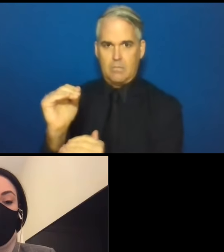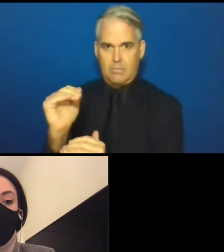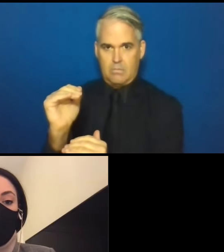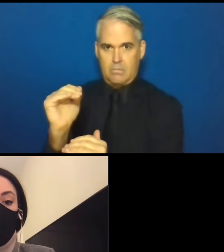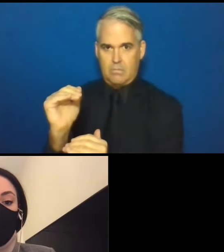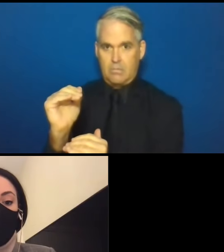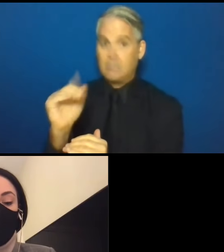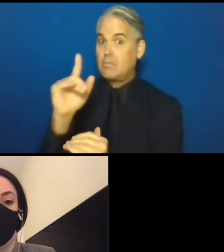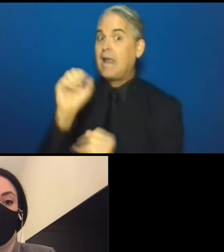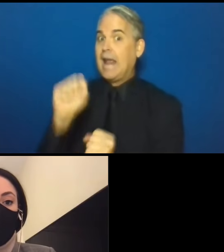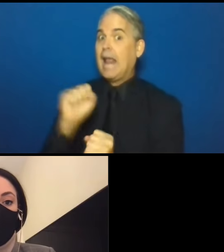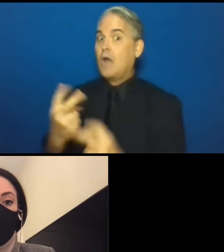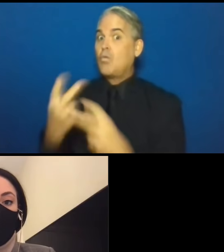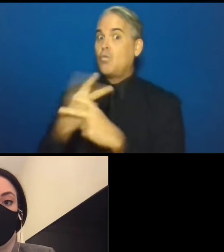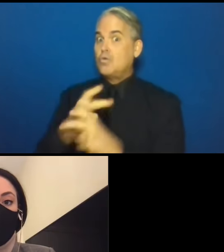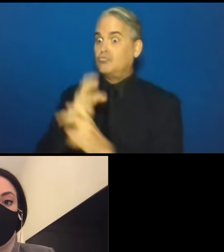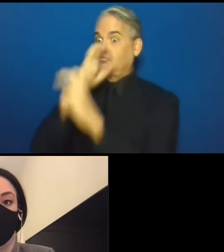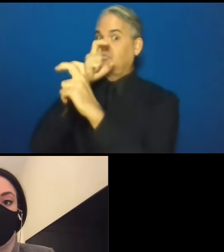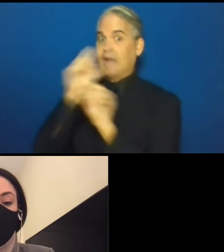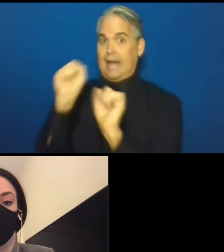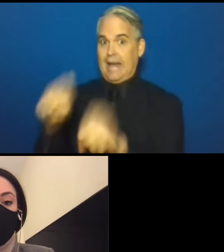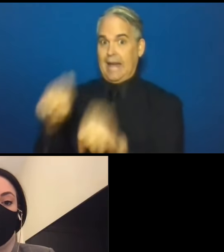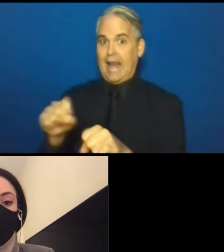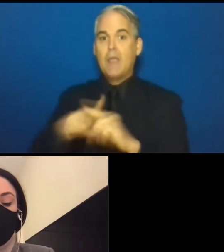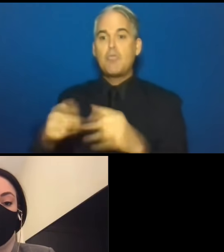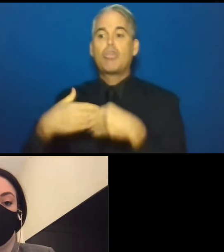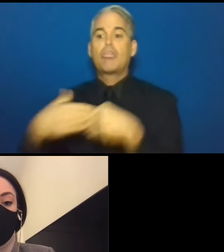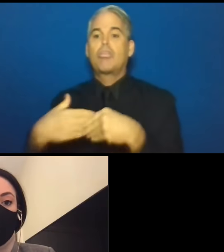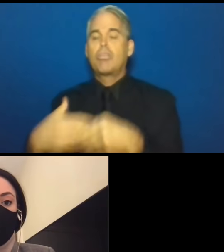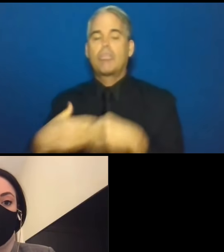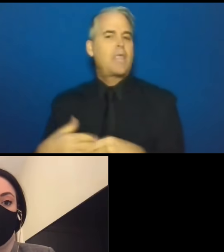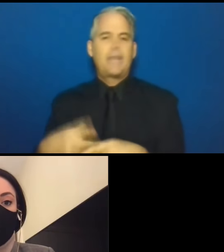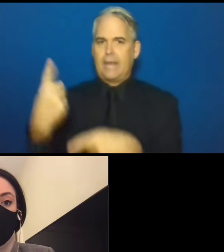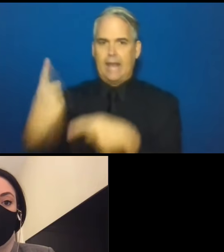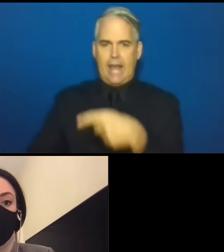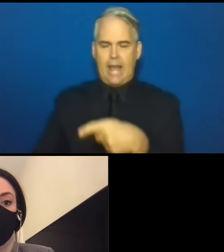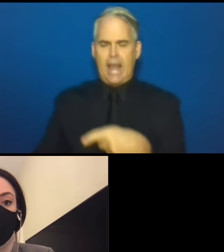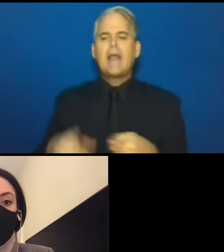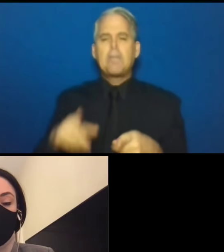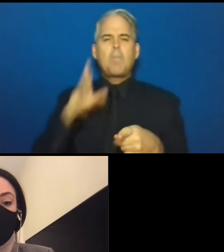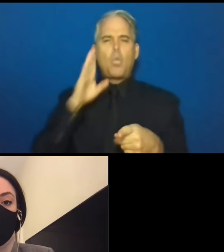that'll be left up to them on an individual case-by-case, county-by-county basis.